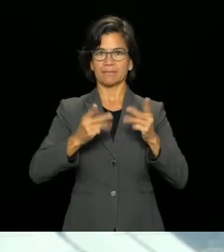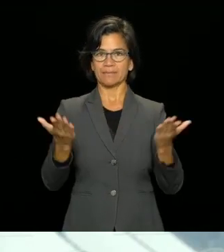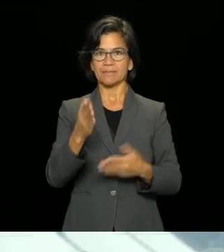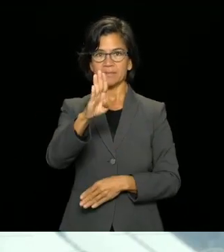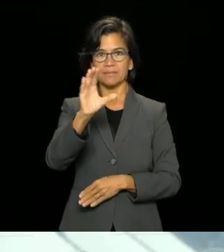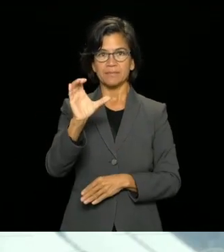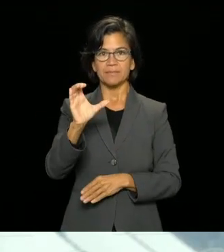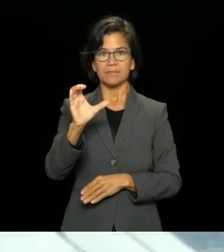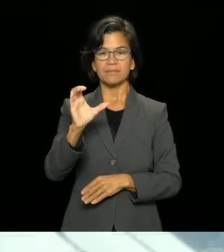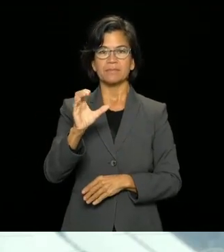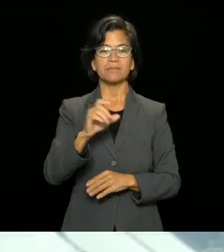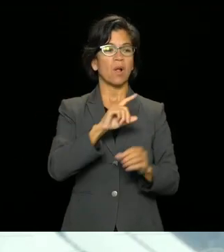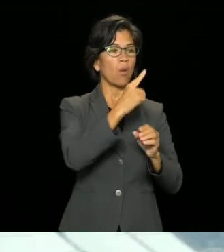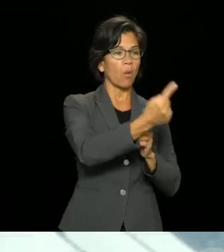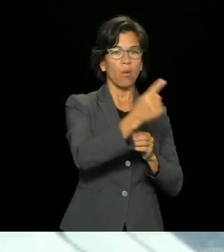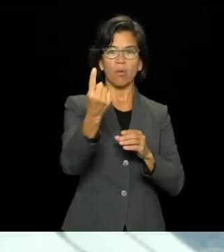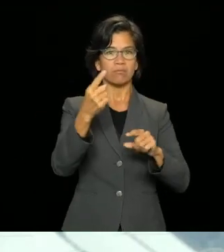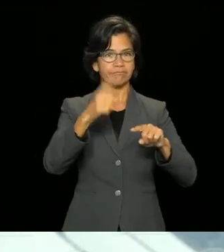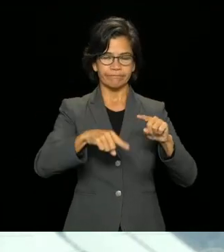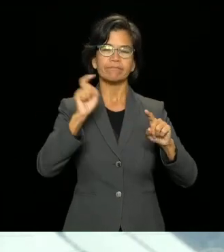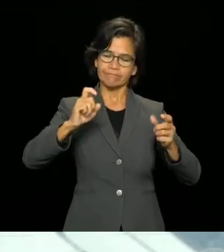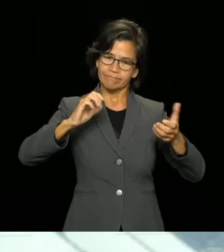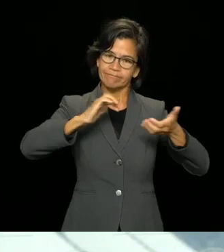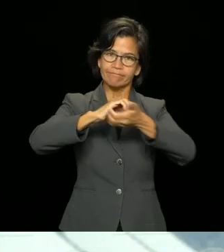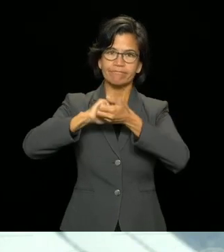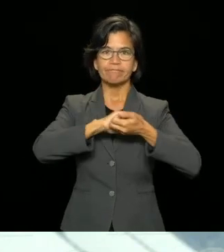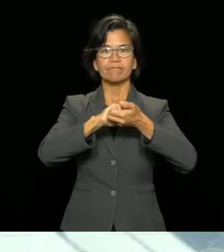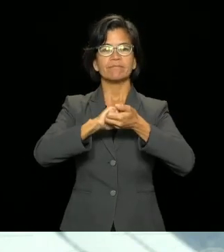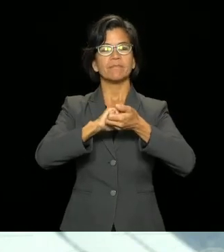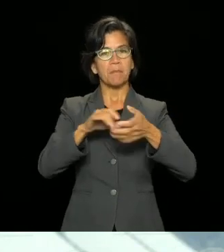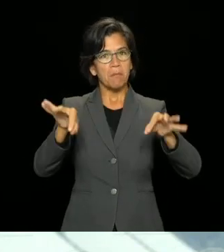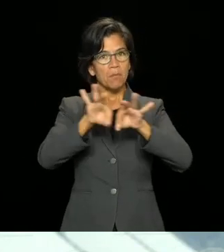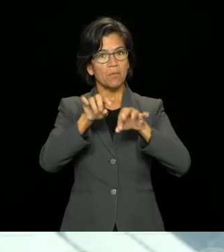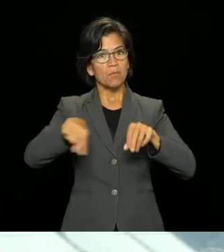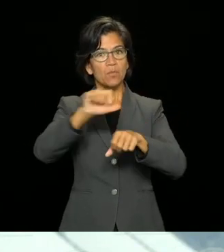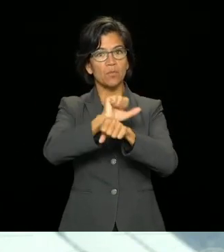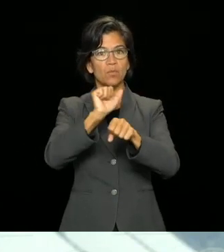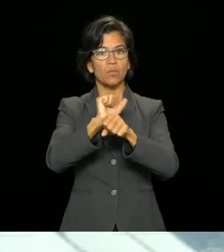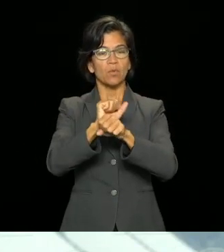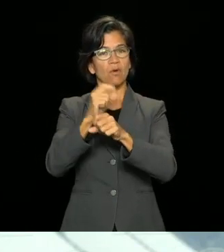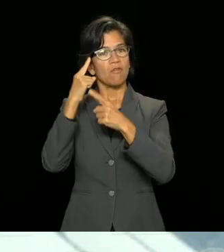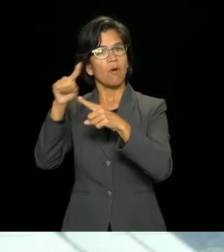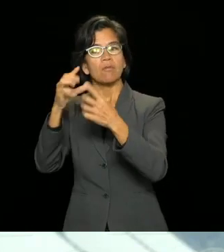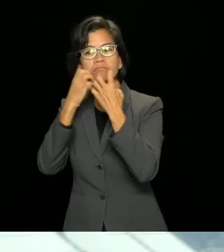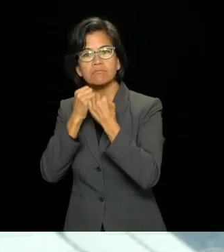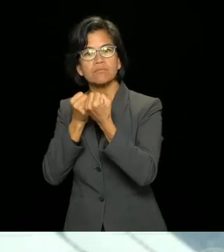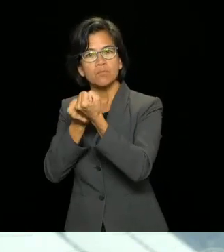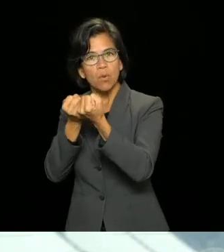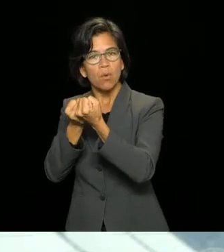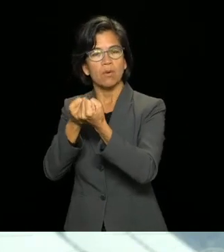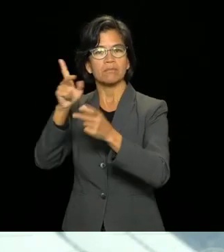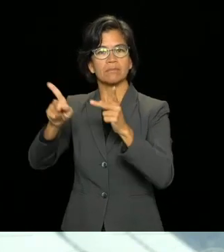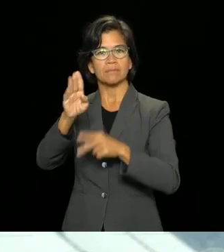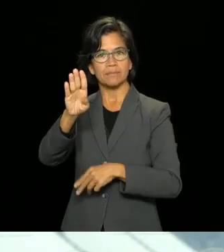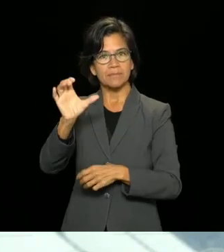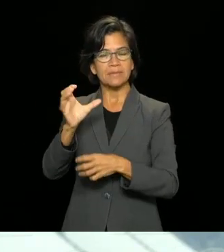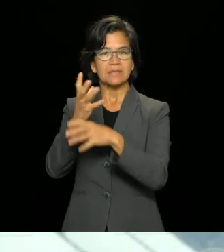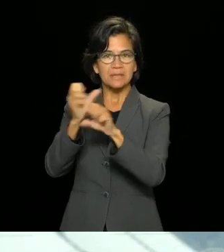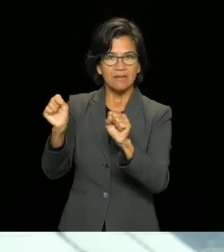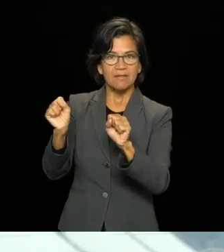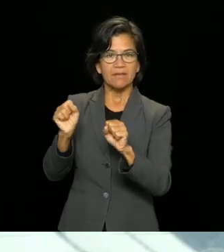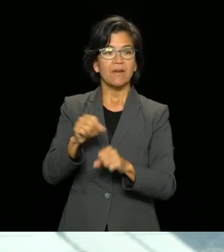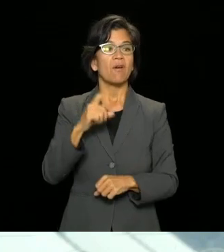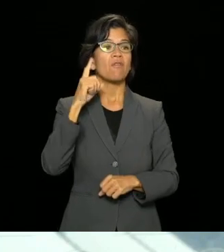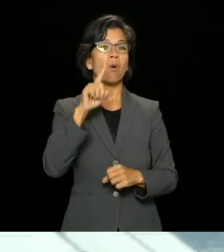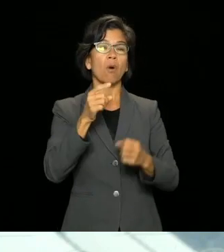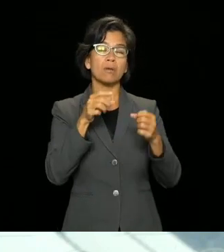work that all of you do is critical to making British Columbians feel safe and supported, and the services you provide to sexual assault